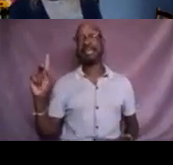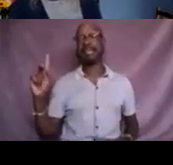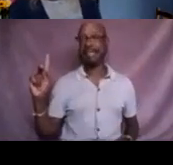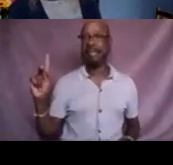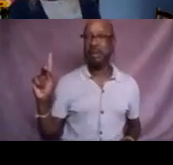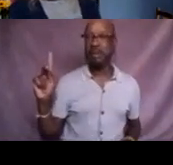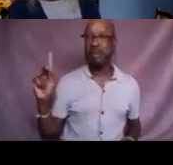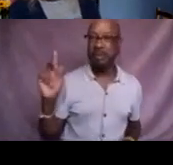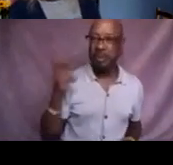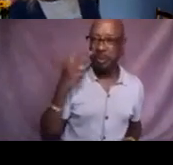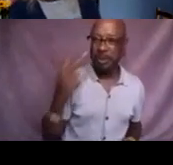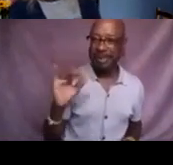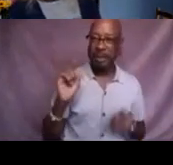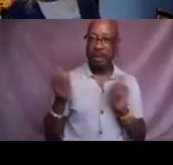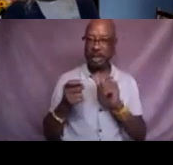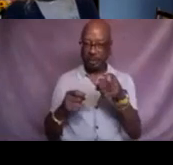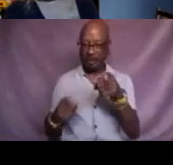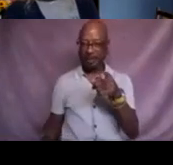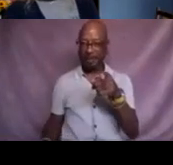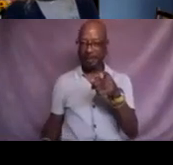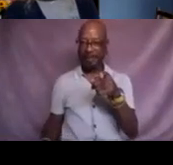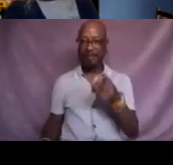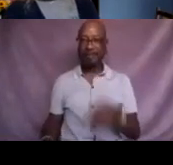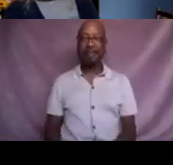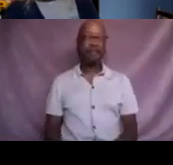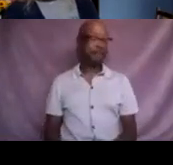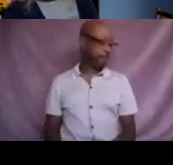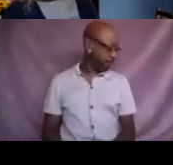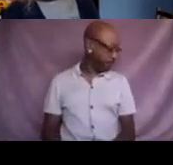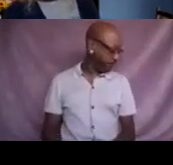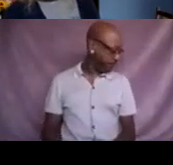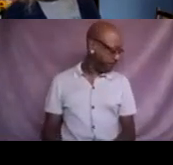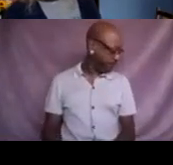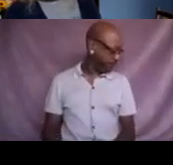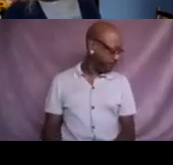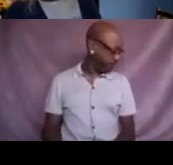and you'll see that gets added.